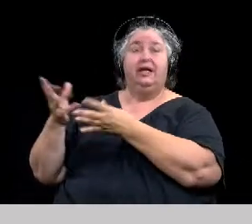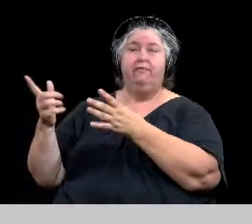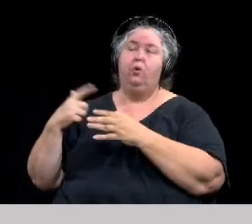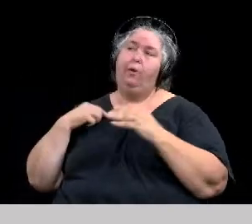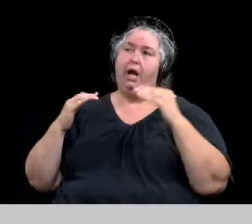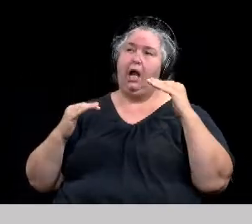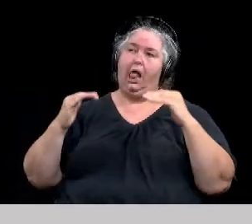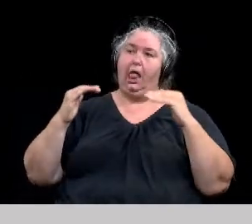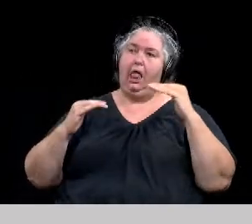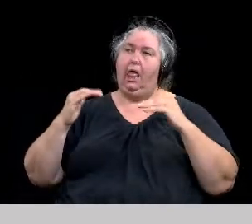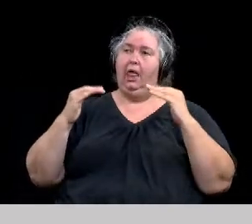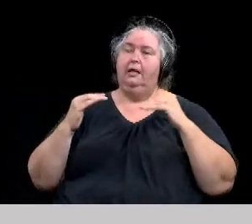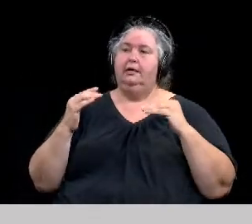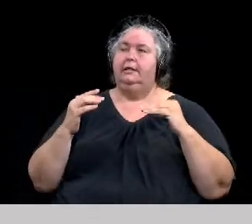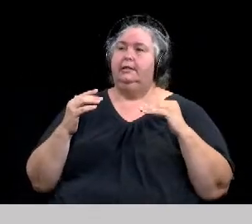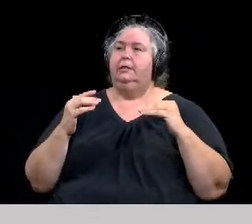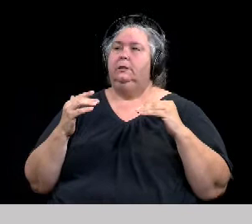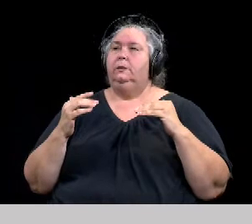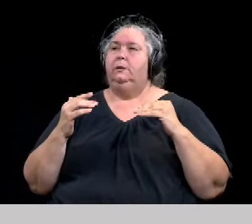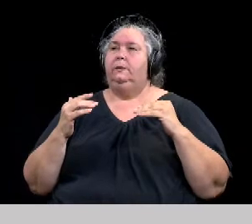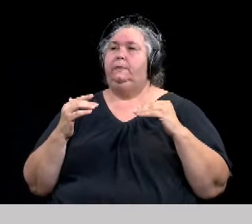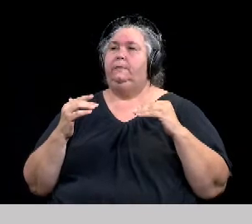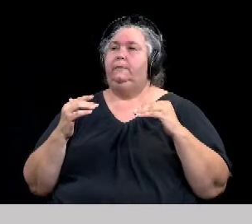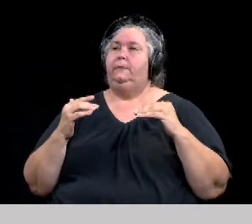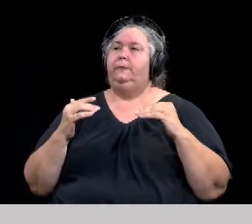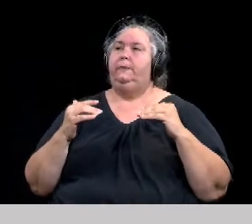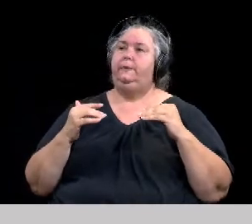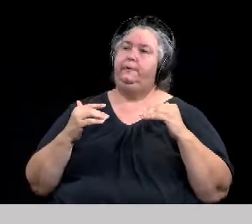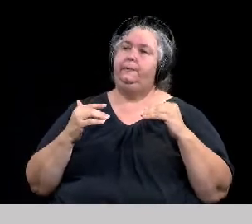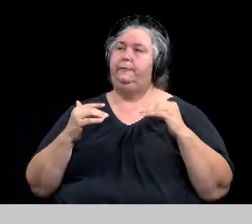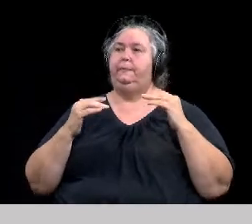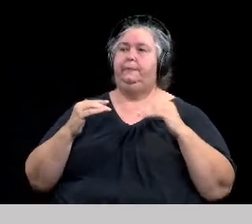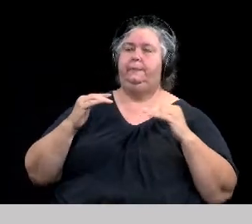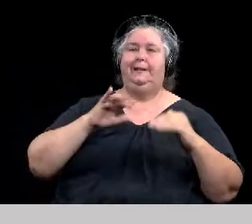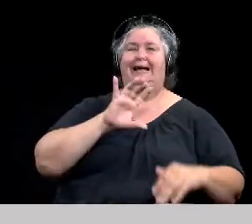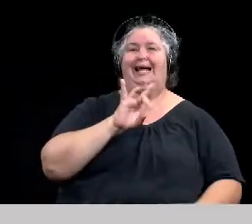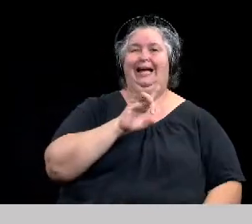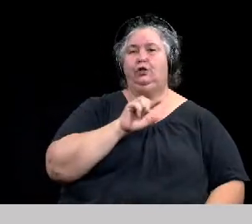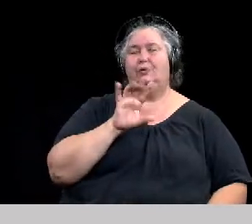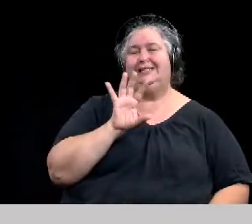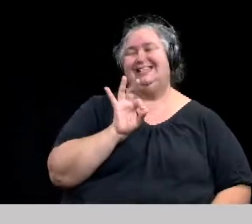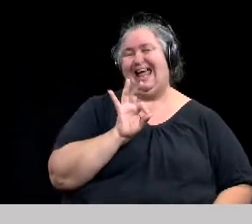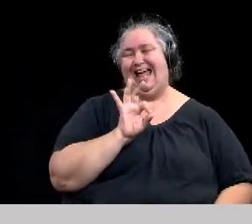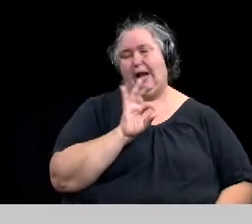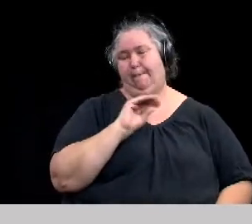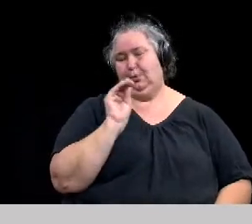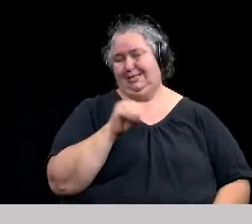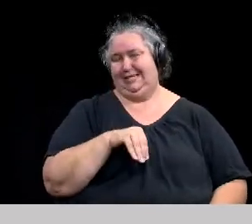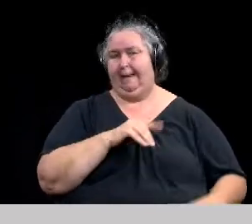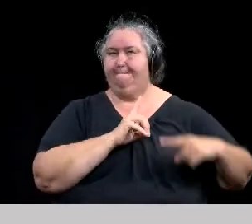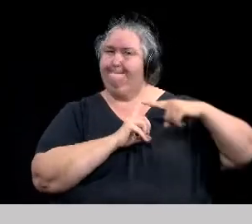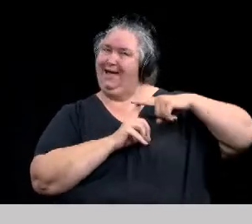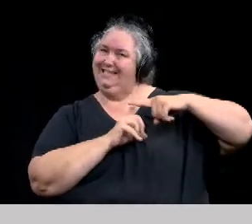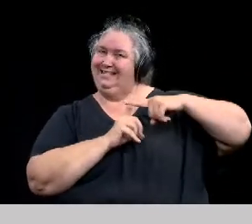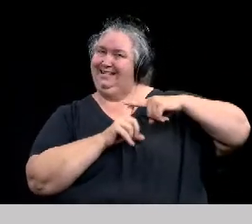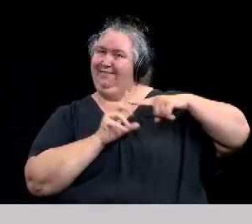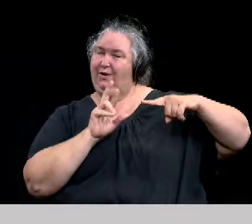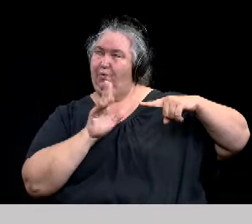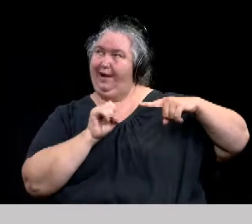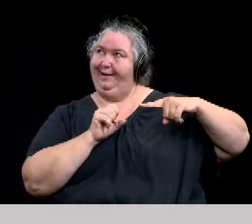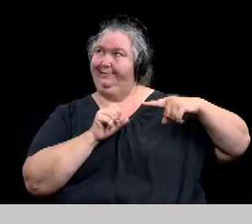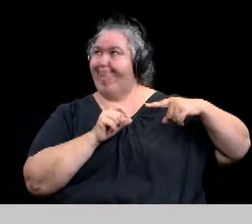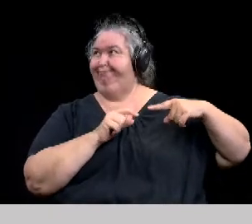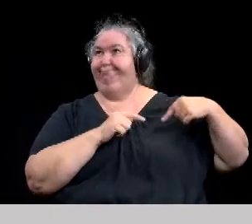that 8 or 9% positivity rate. over the last couple of